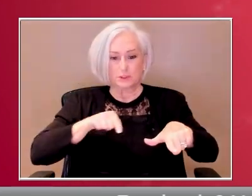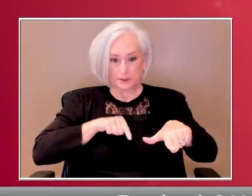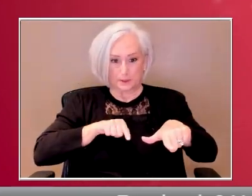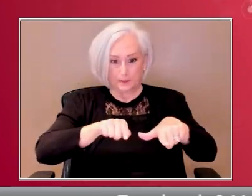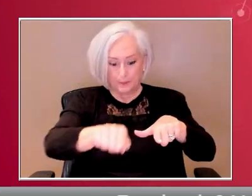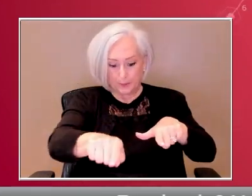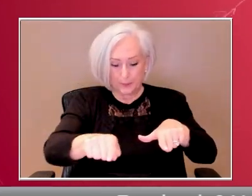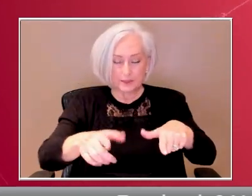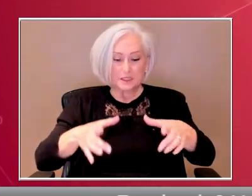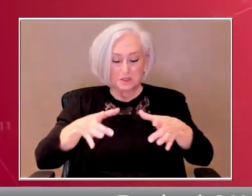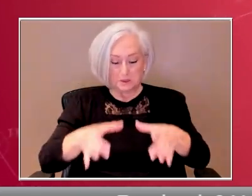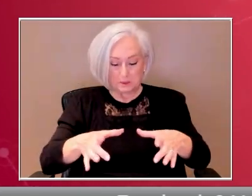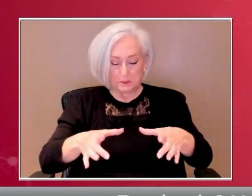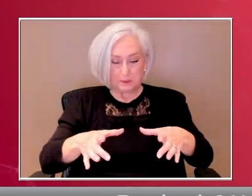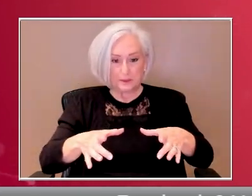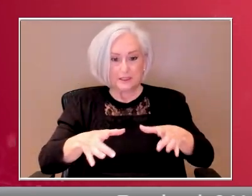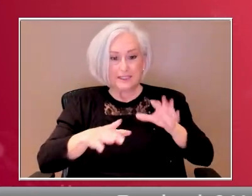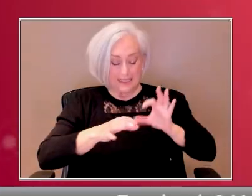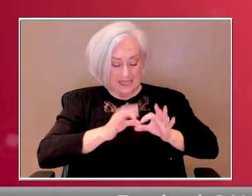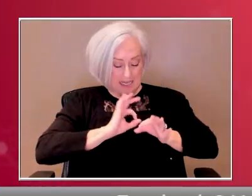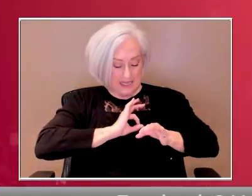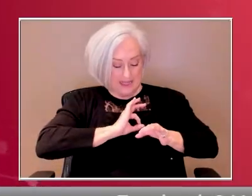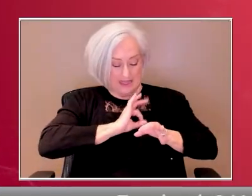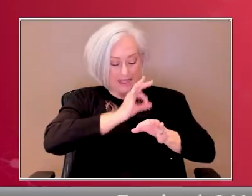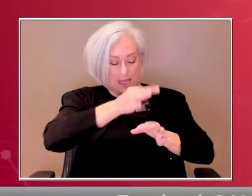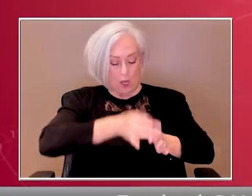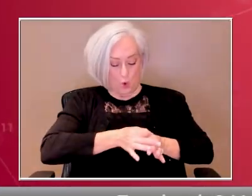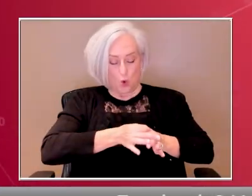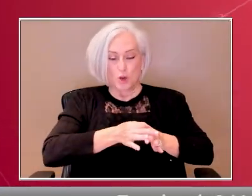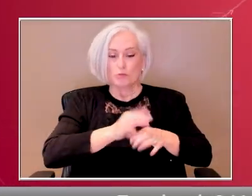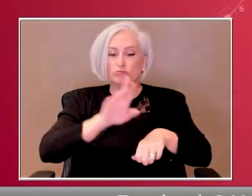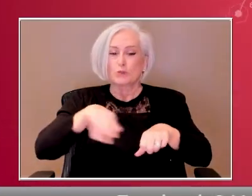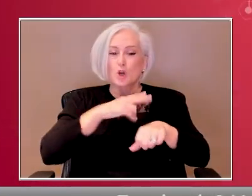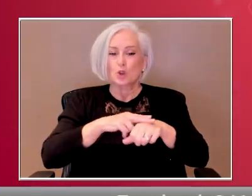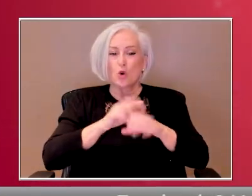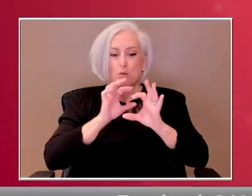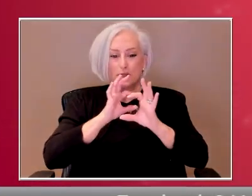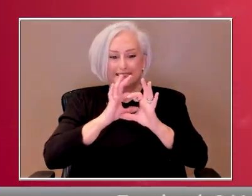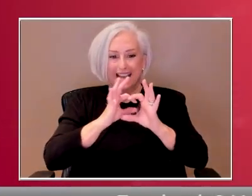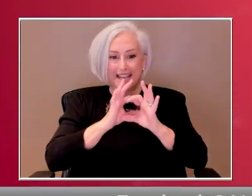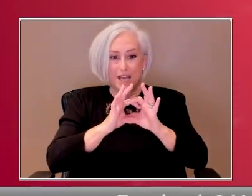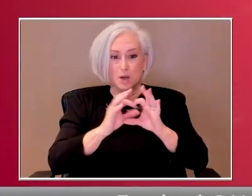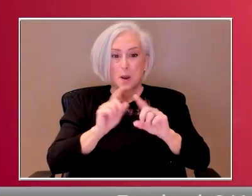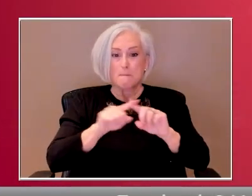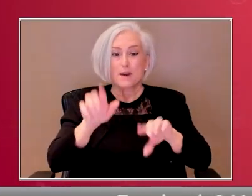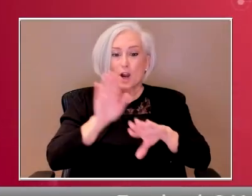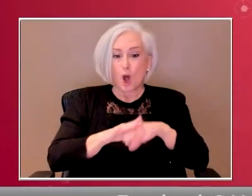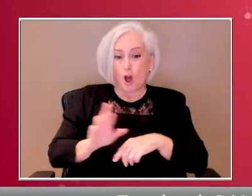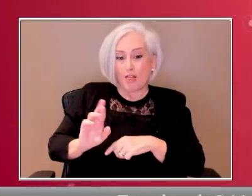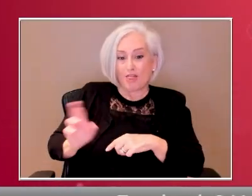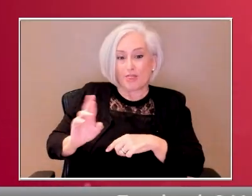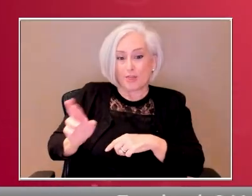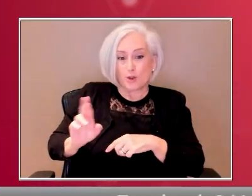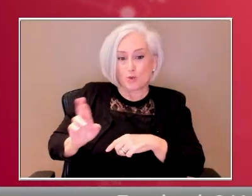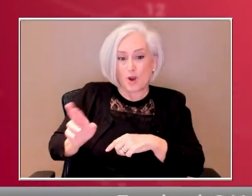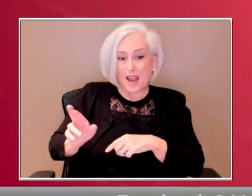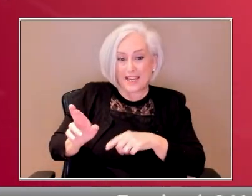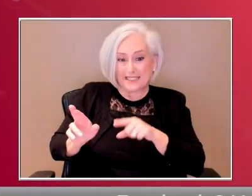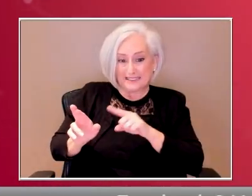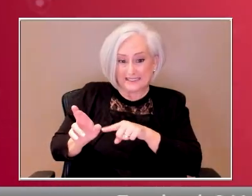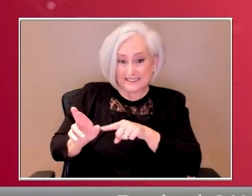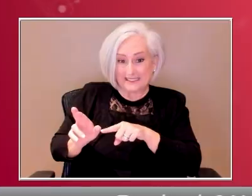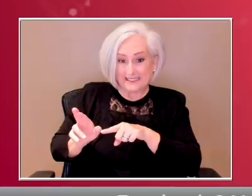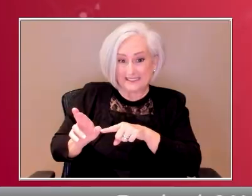diameter, but you can see towards that big tube on the right side, and I'm about to point to it with my Yankauer